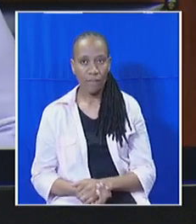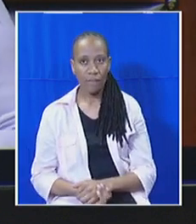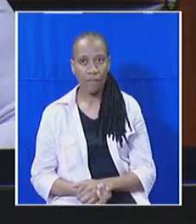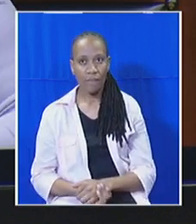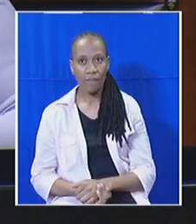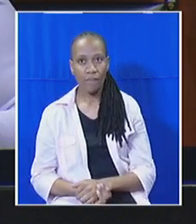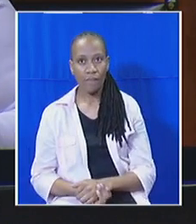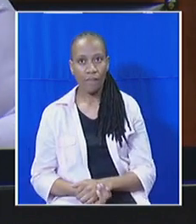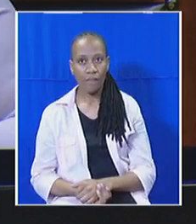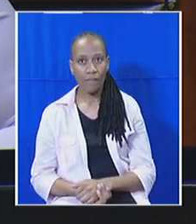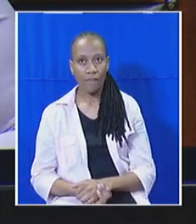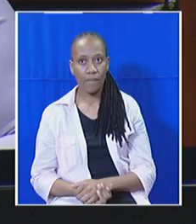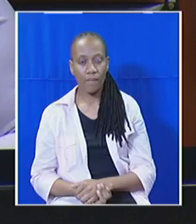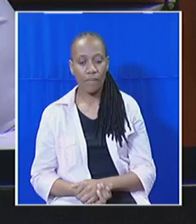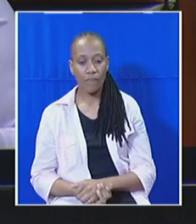Minister.